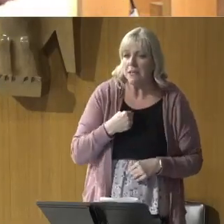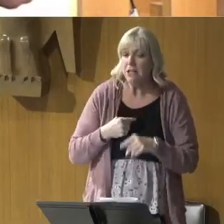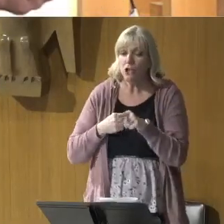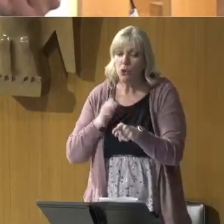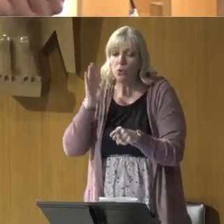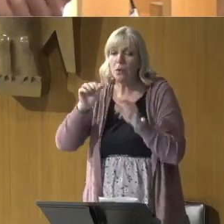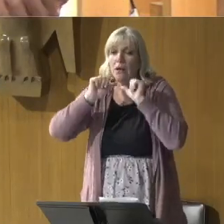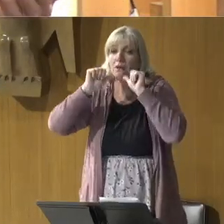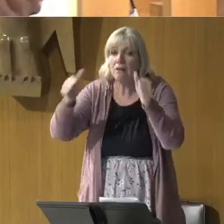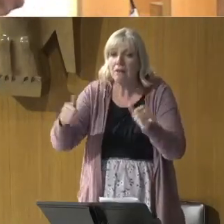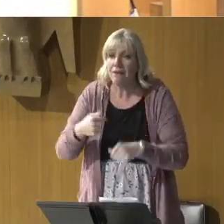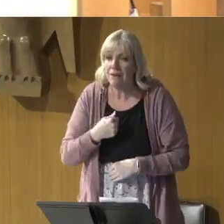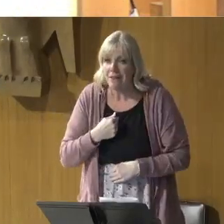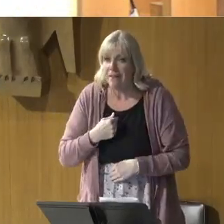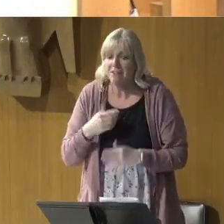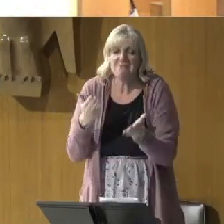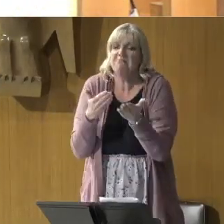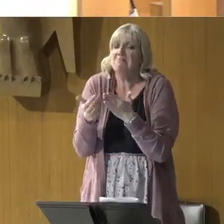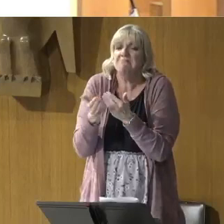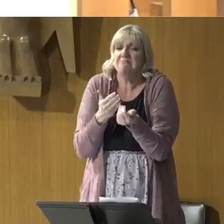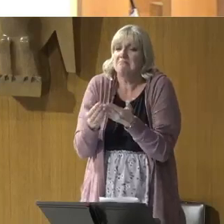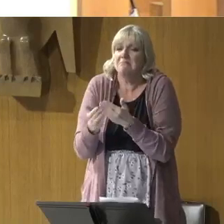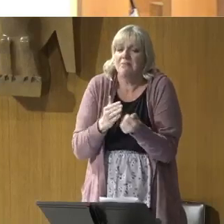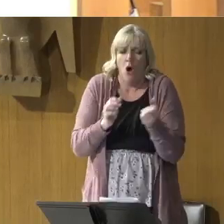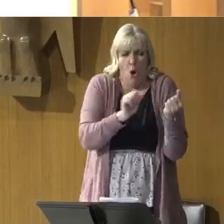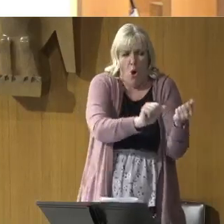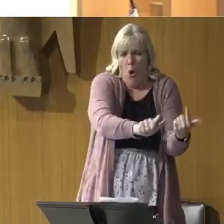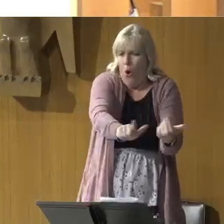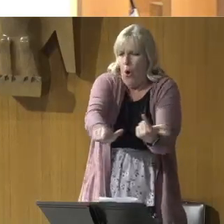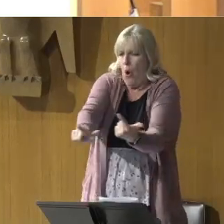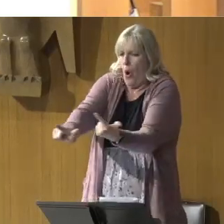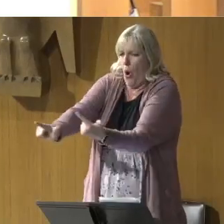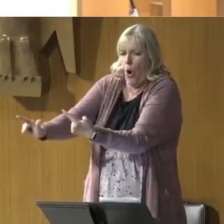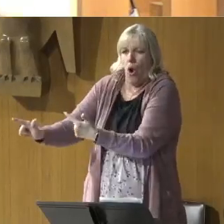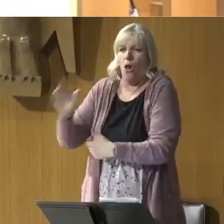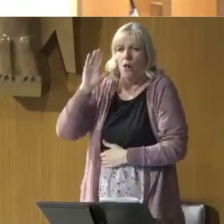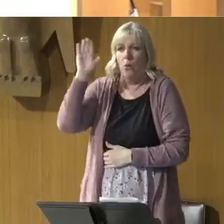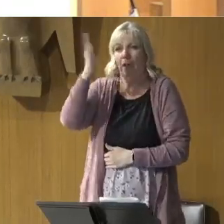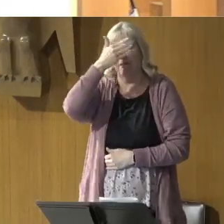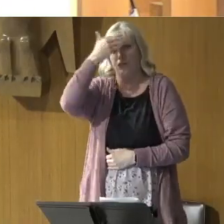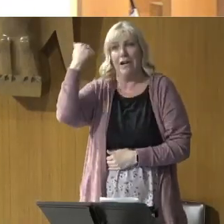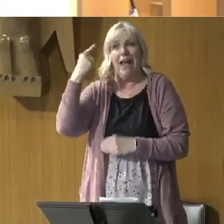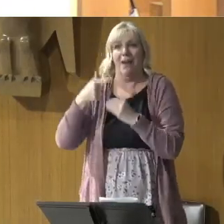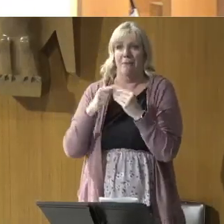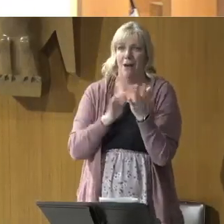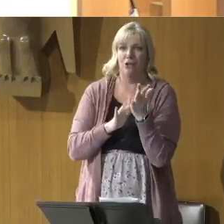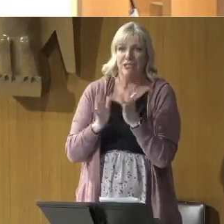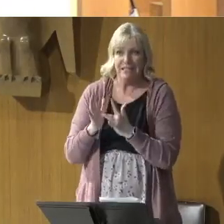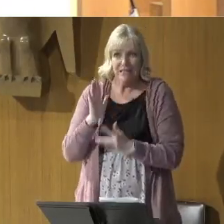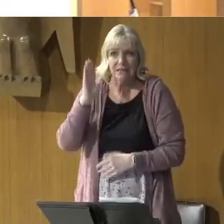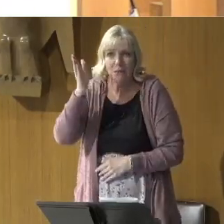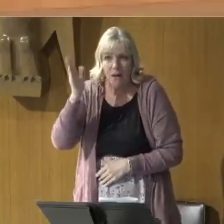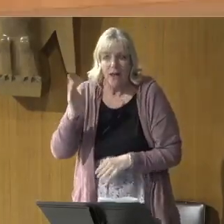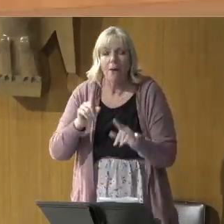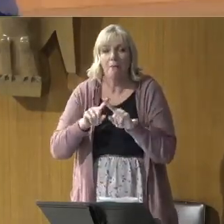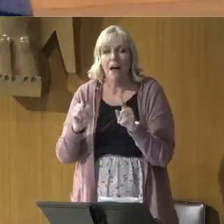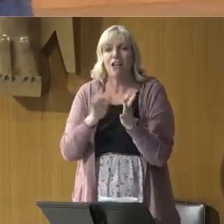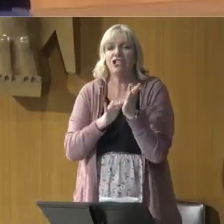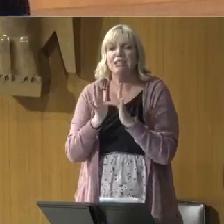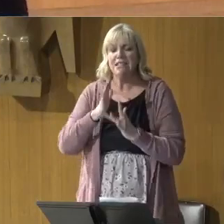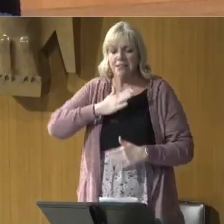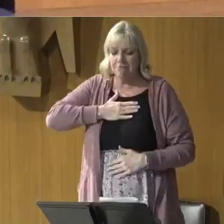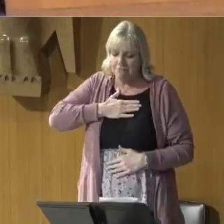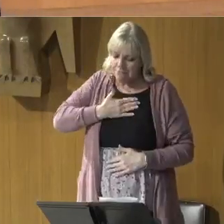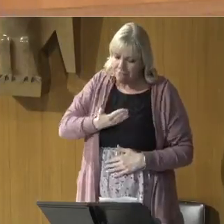Peter's going to fall away. It doesn't matter that every single person at that table is going to forget about Jesus. Jesus still eats with them